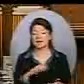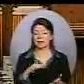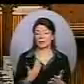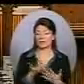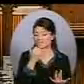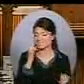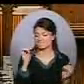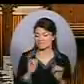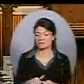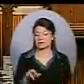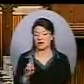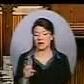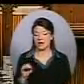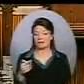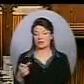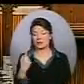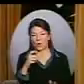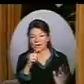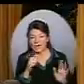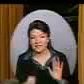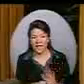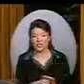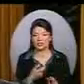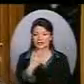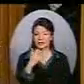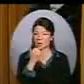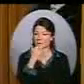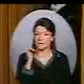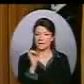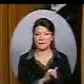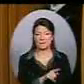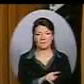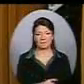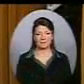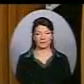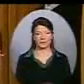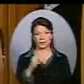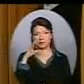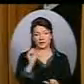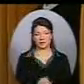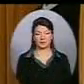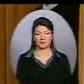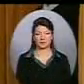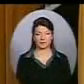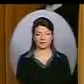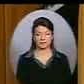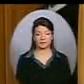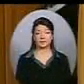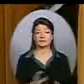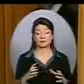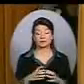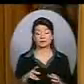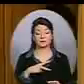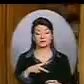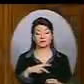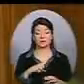honourable Parliamentary Secretary of the Prime Minister. Again, Mr. Speaker, this party ran a clean and ethical election